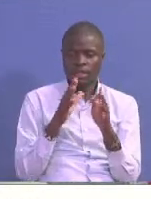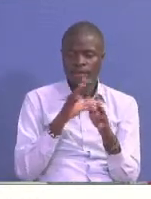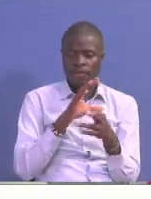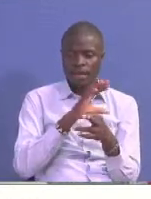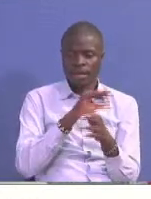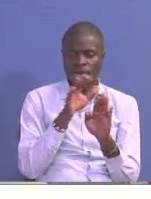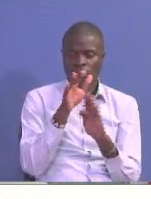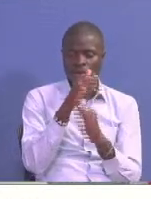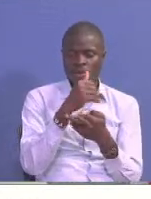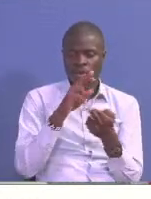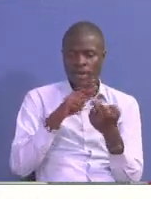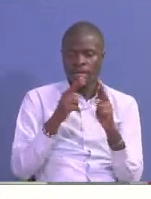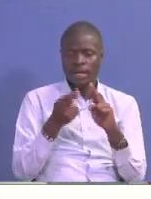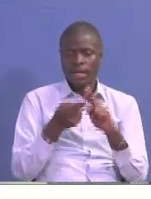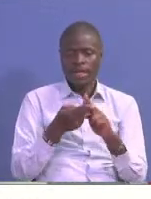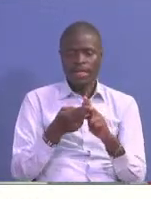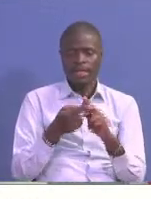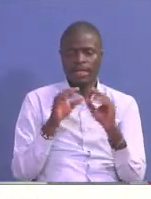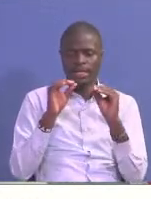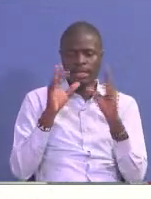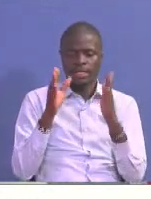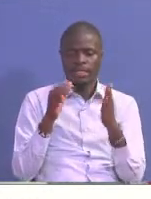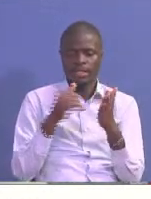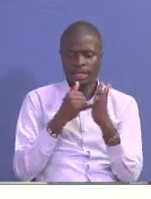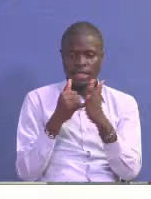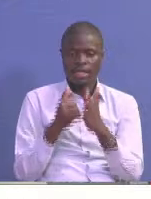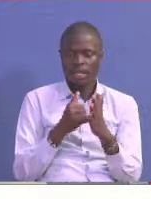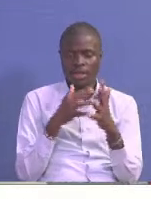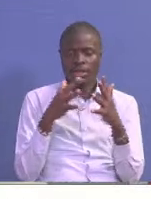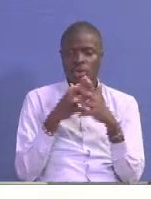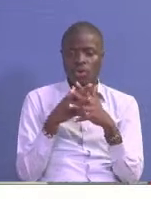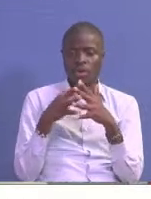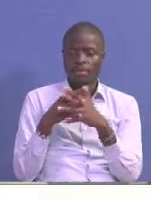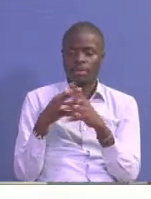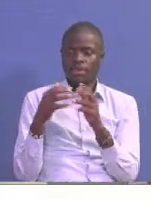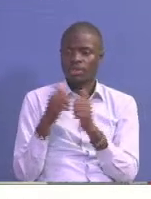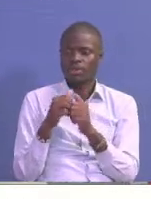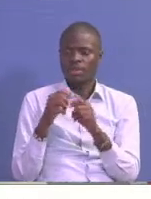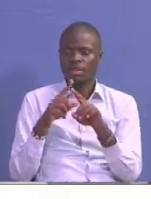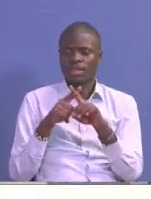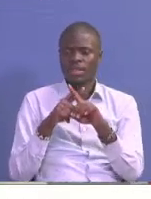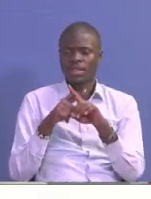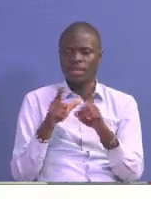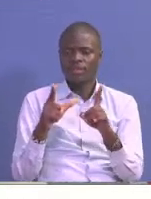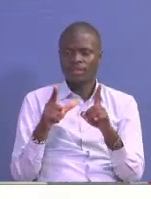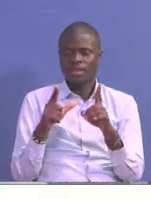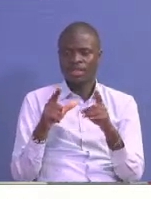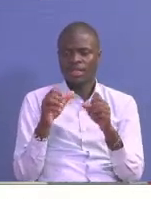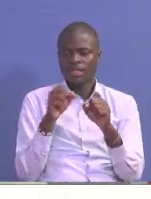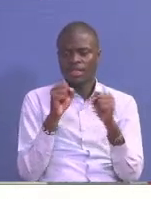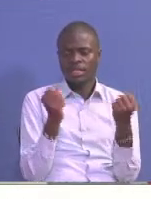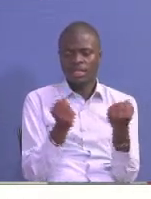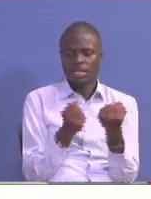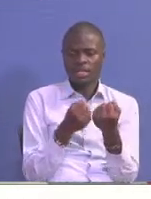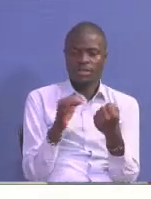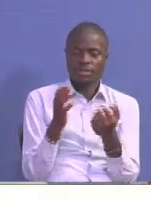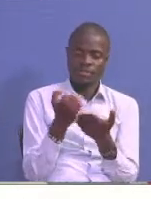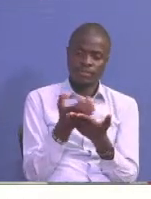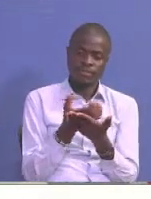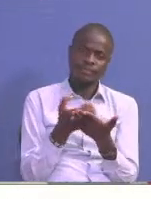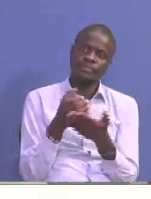related aspects of teaching, including collaboration with the relevant sectors of the economy,